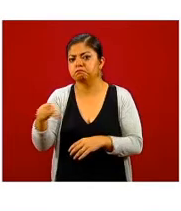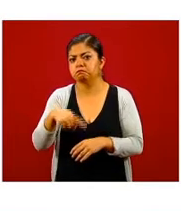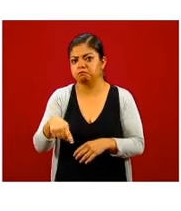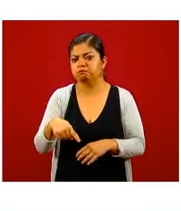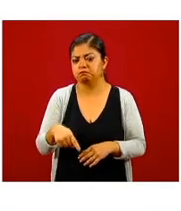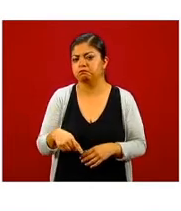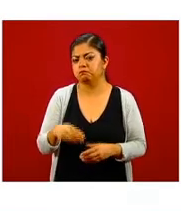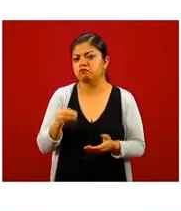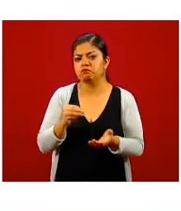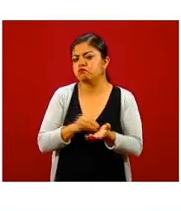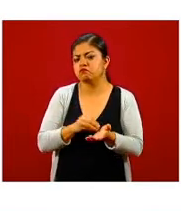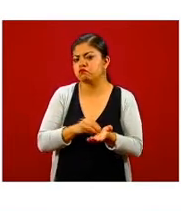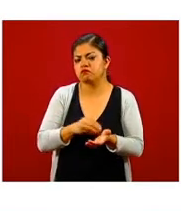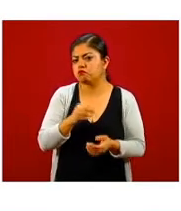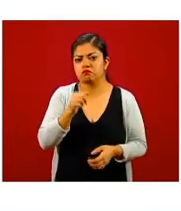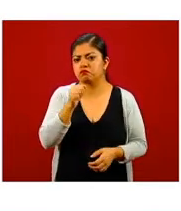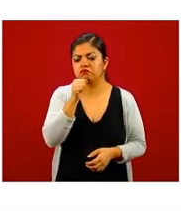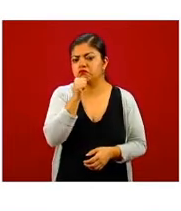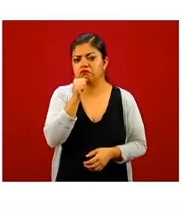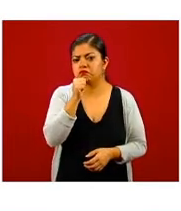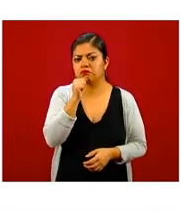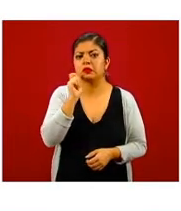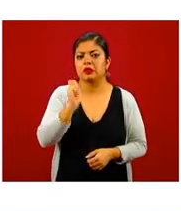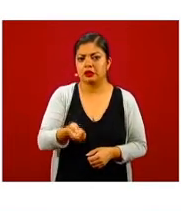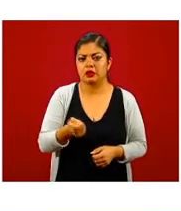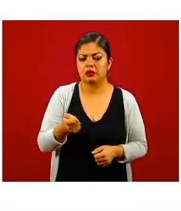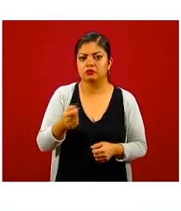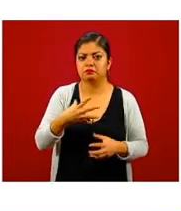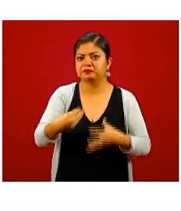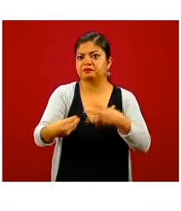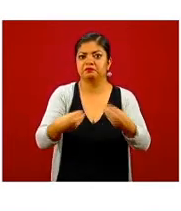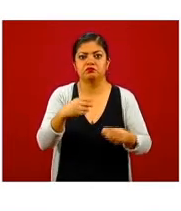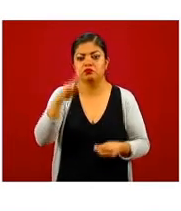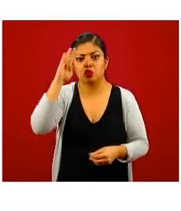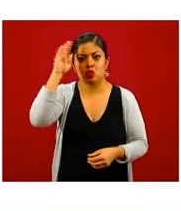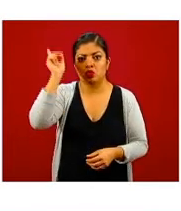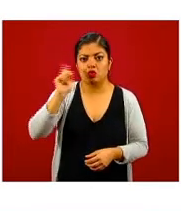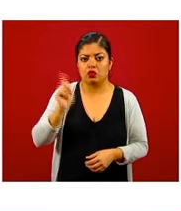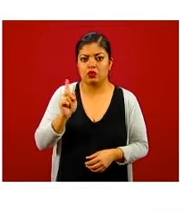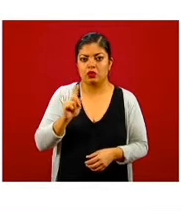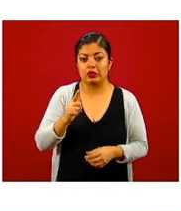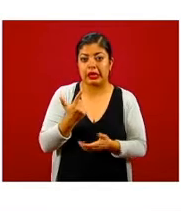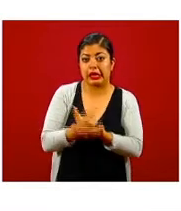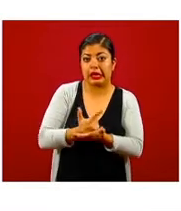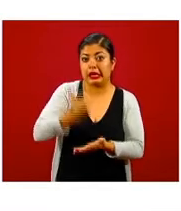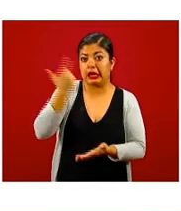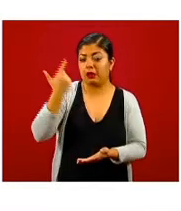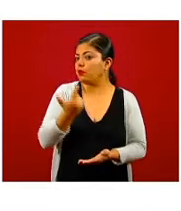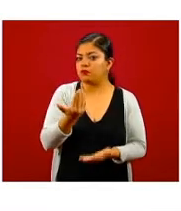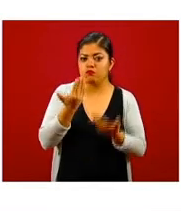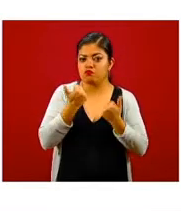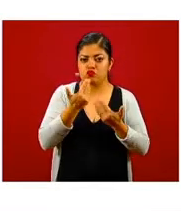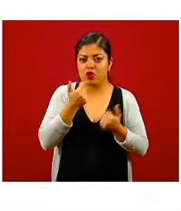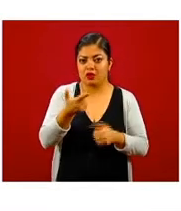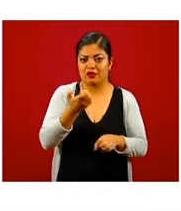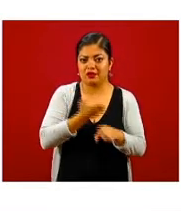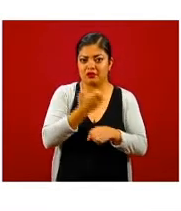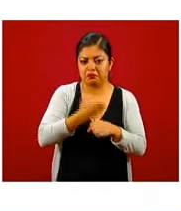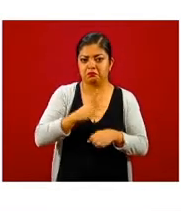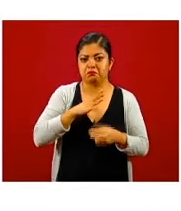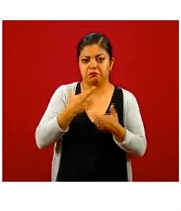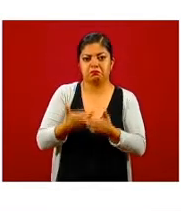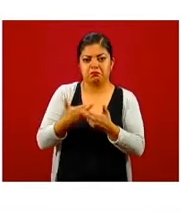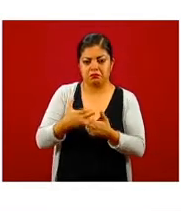are other states that have a much lower occupancy rate. So there isn't as much the transmission rates aren't as